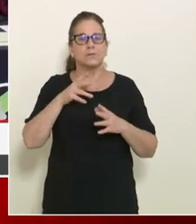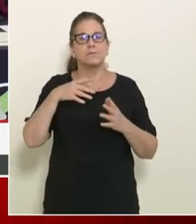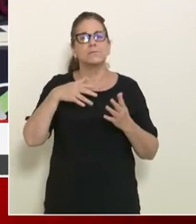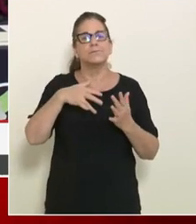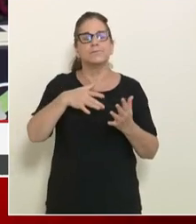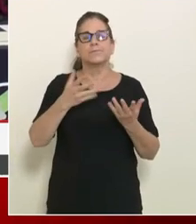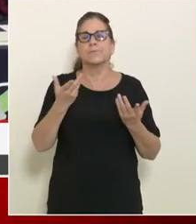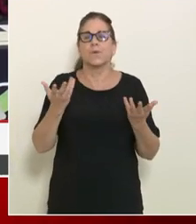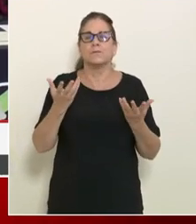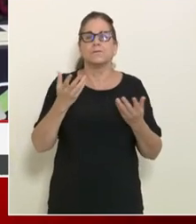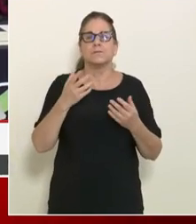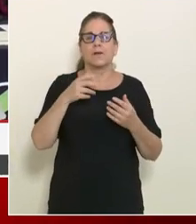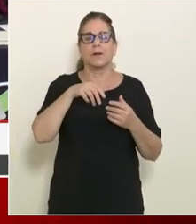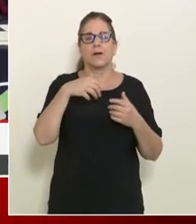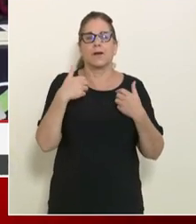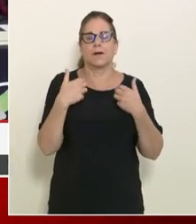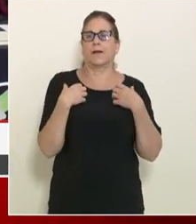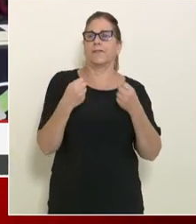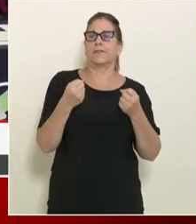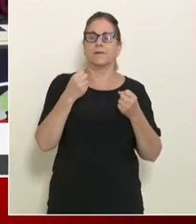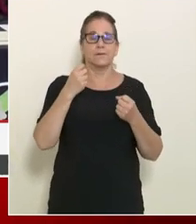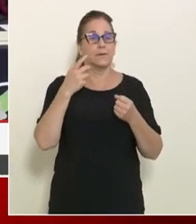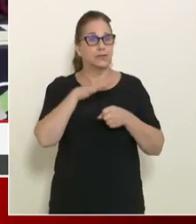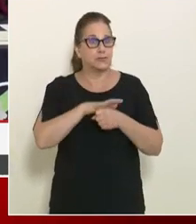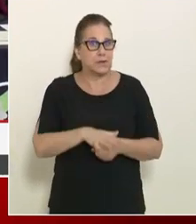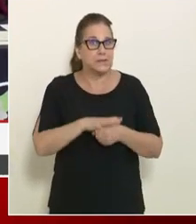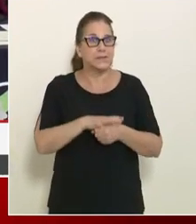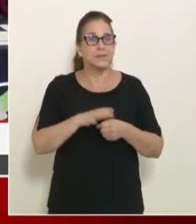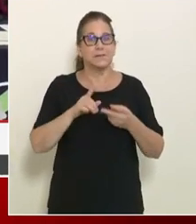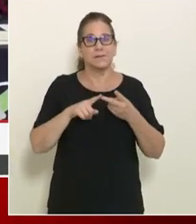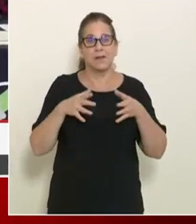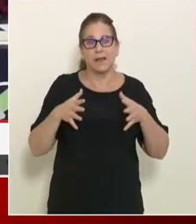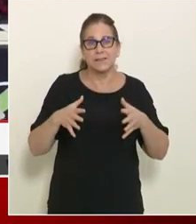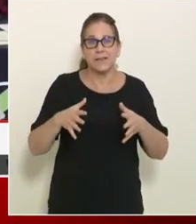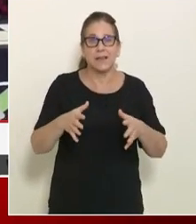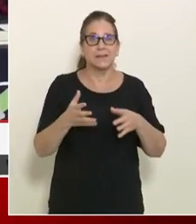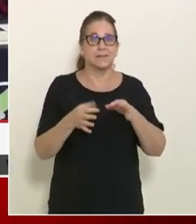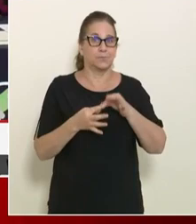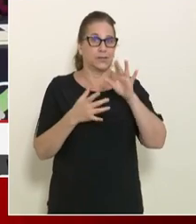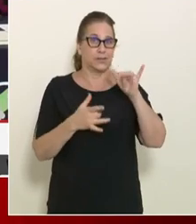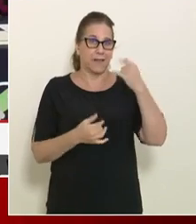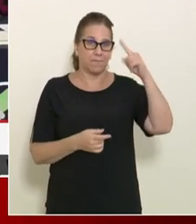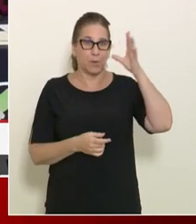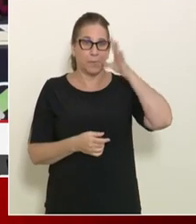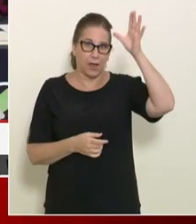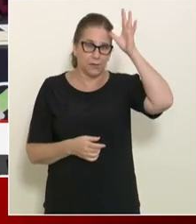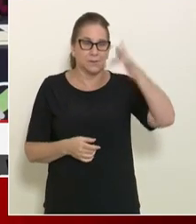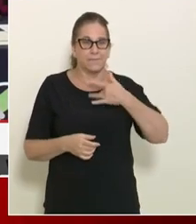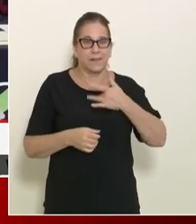global pandemic has created in our homes. And so we want to make sure